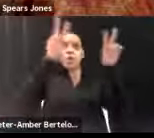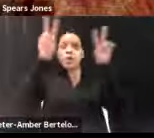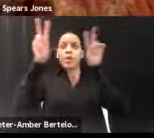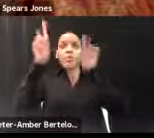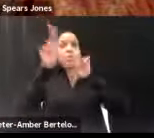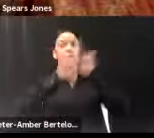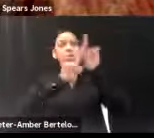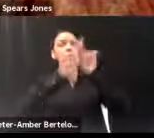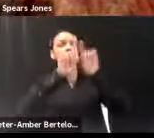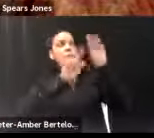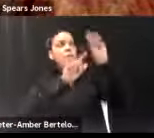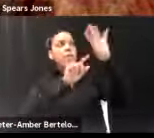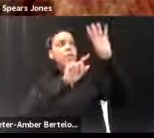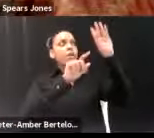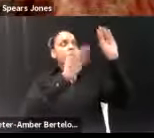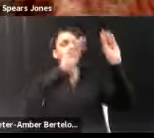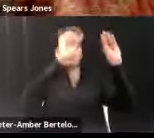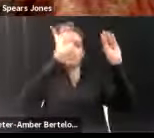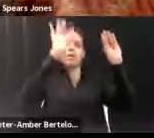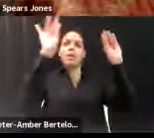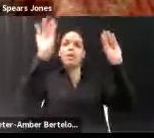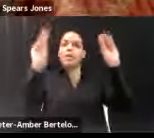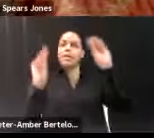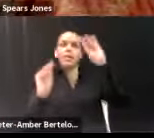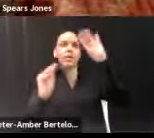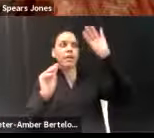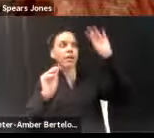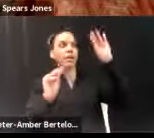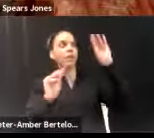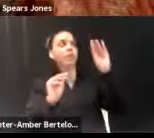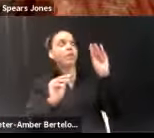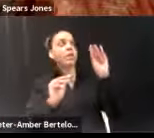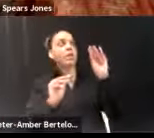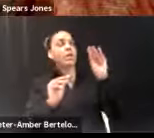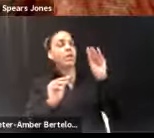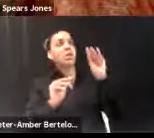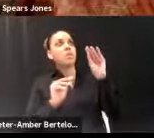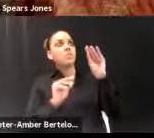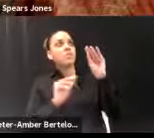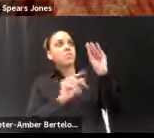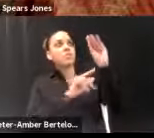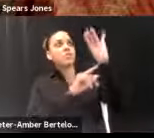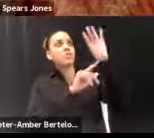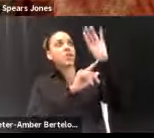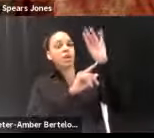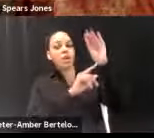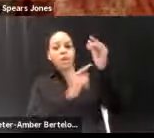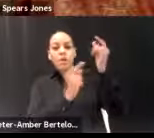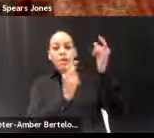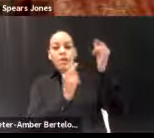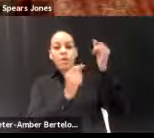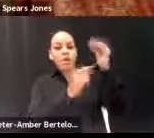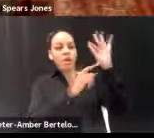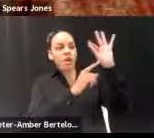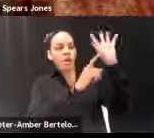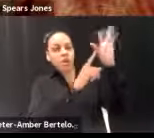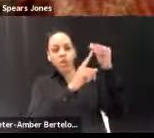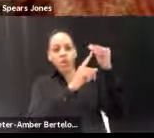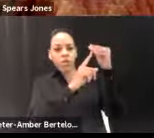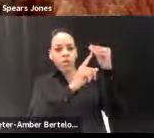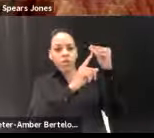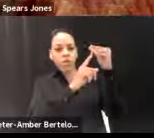heel? And then another woman of letters departs. Will she step on